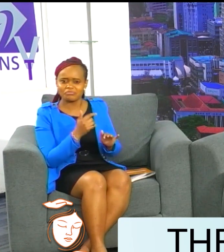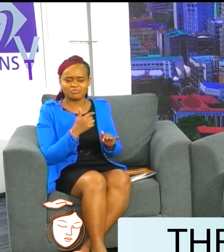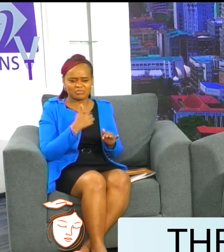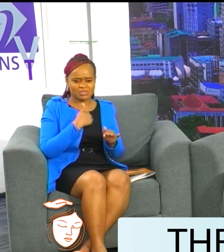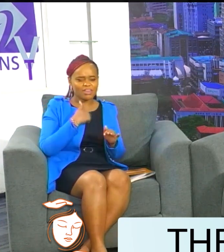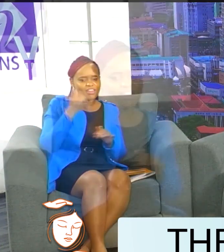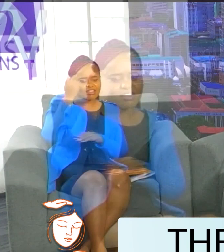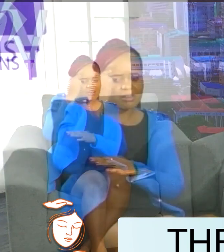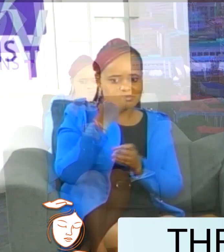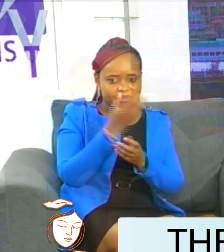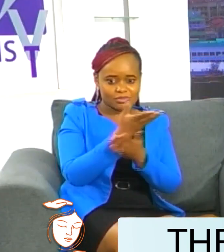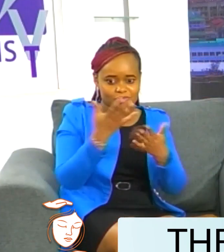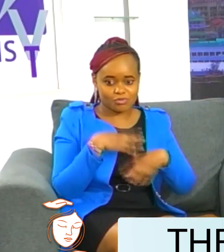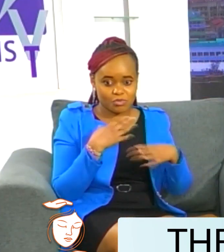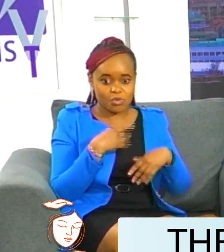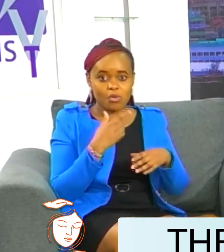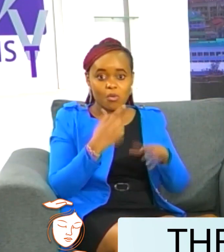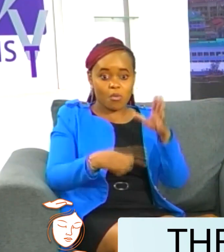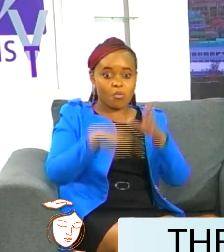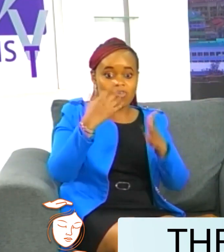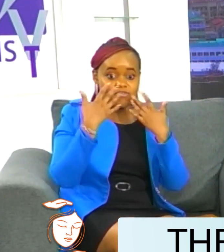Wow, that is very, very important.